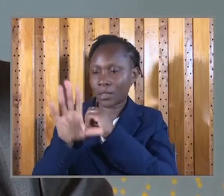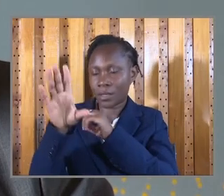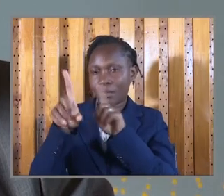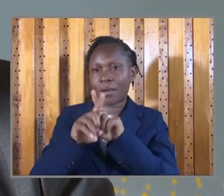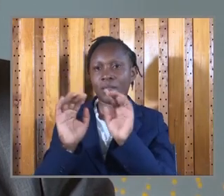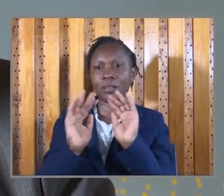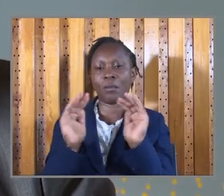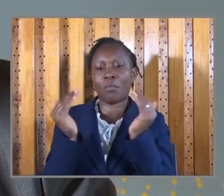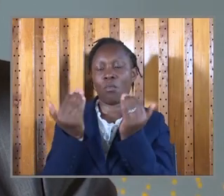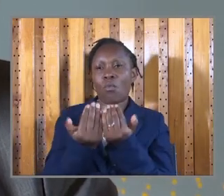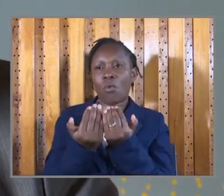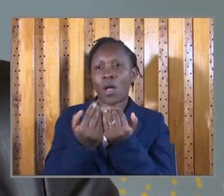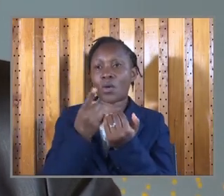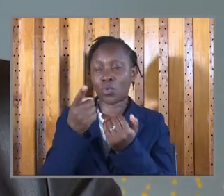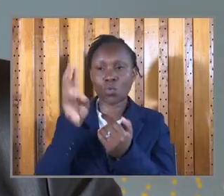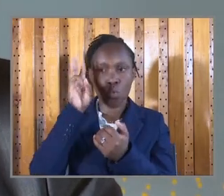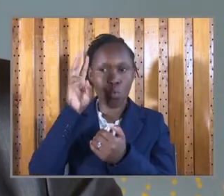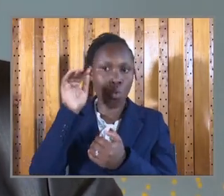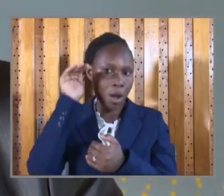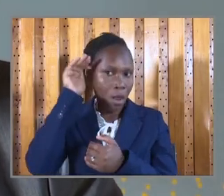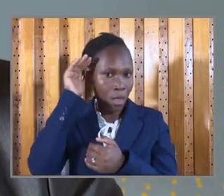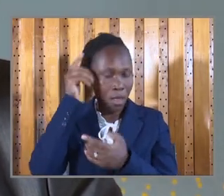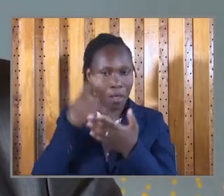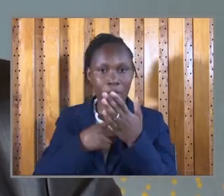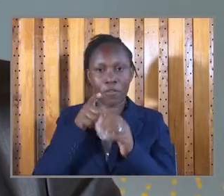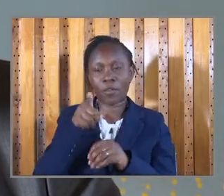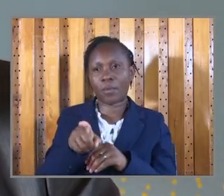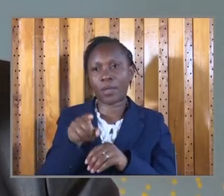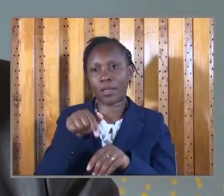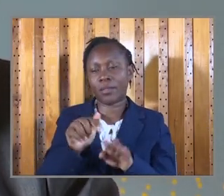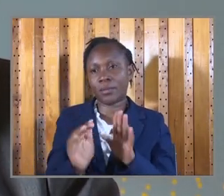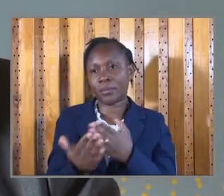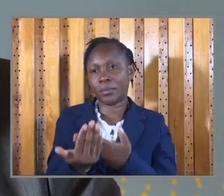person you are going to hear from this morning. Yeah.